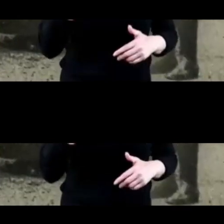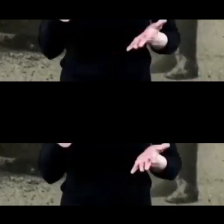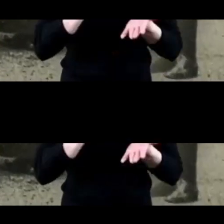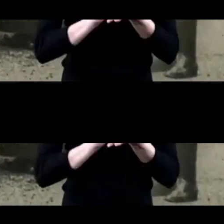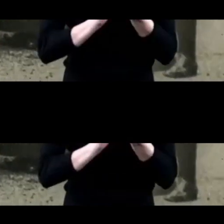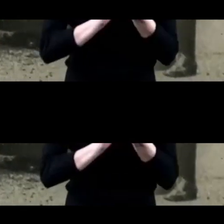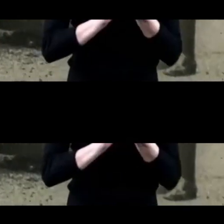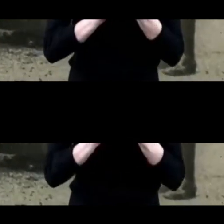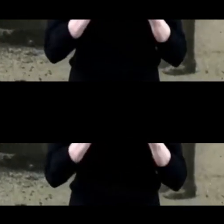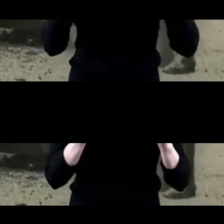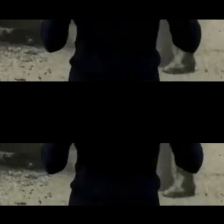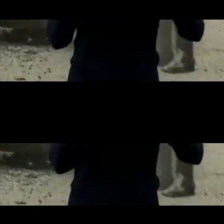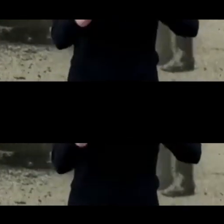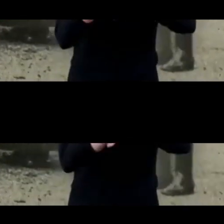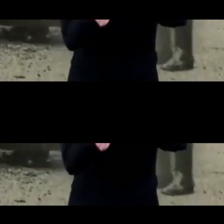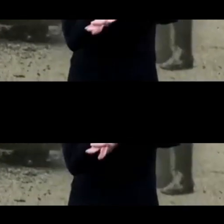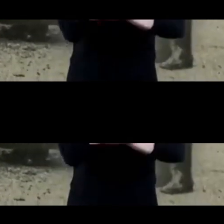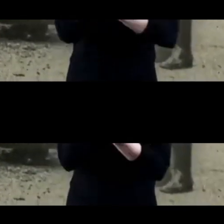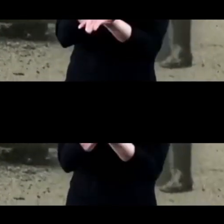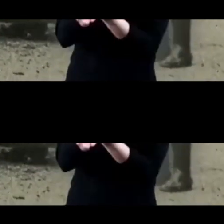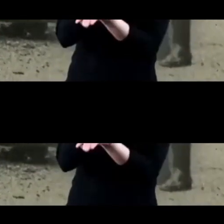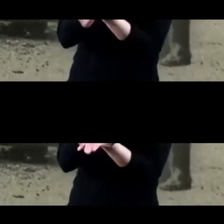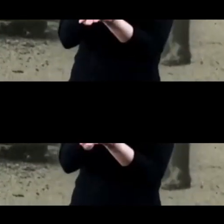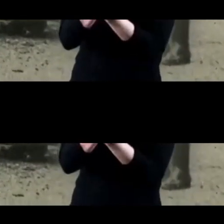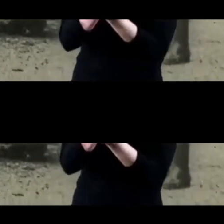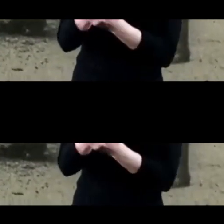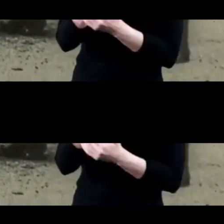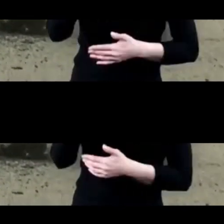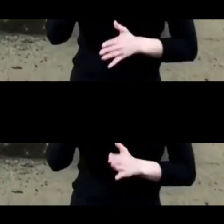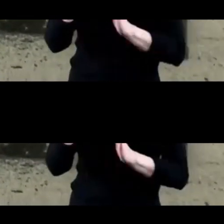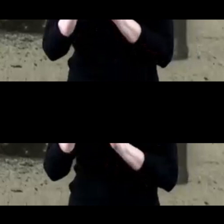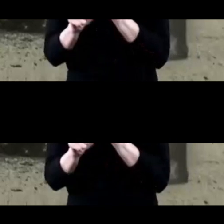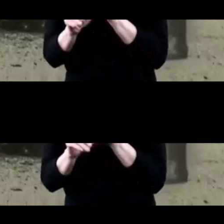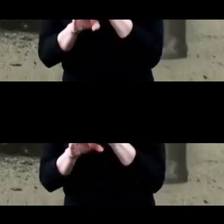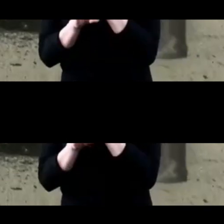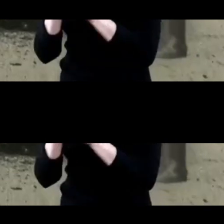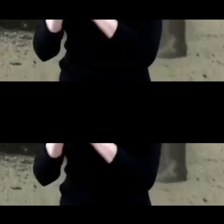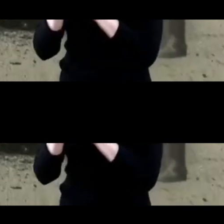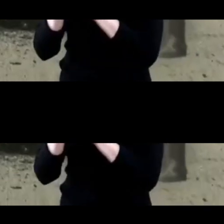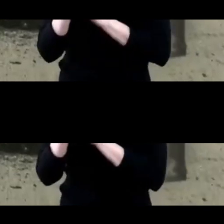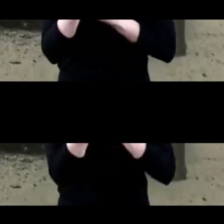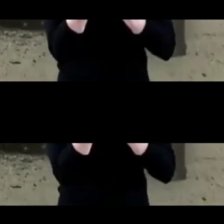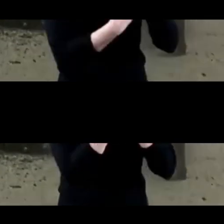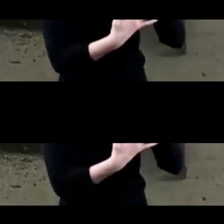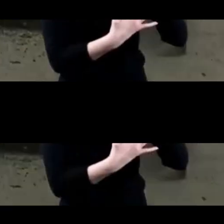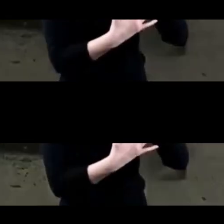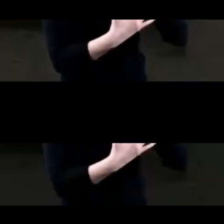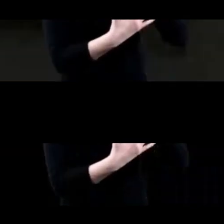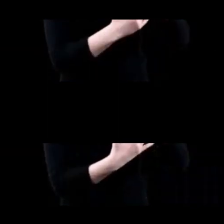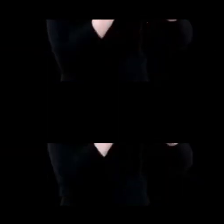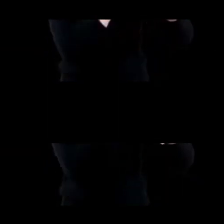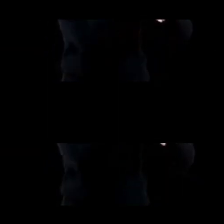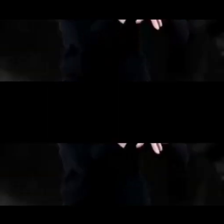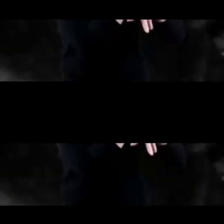medical advances improved in treatment, plastic surgery was developed, and blood banks created.